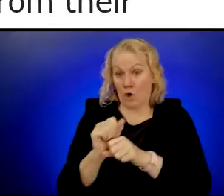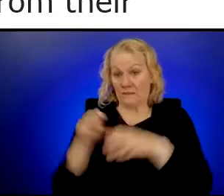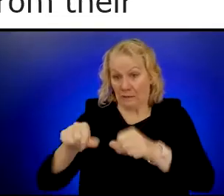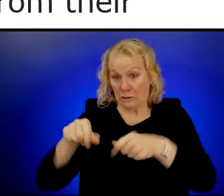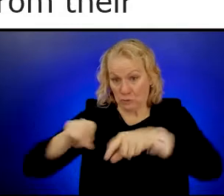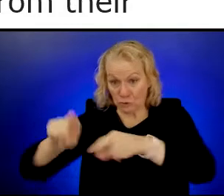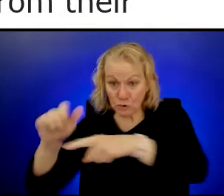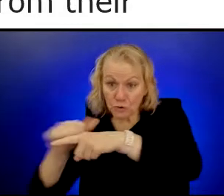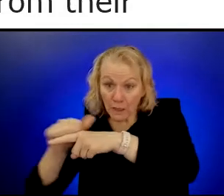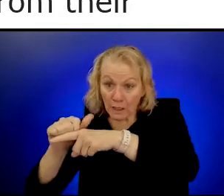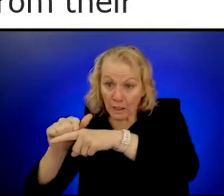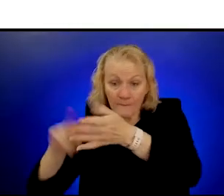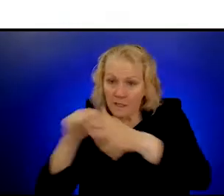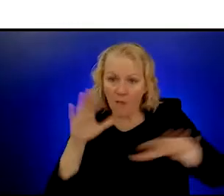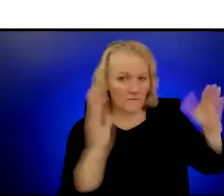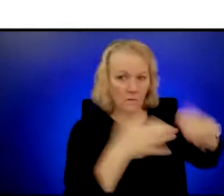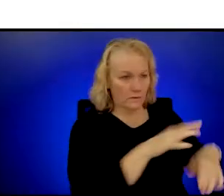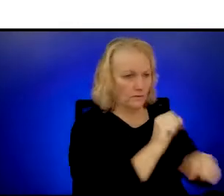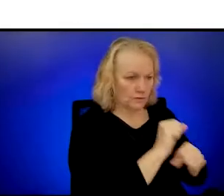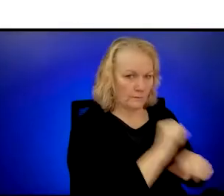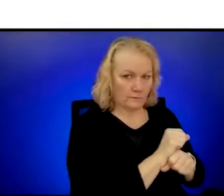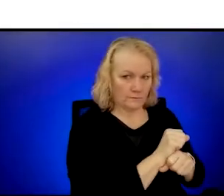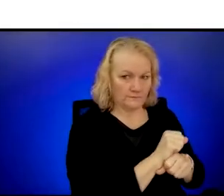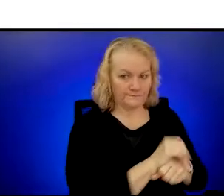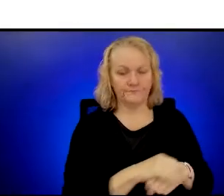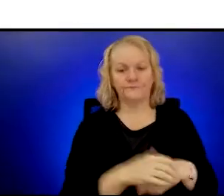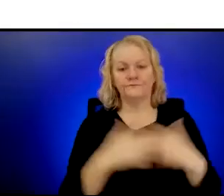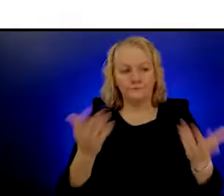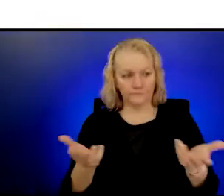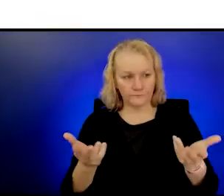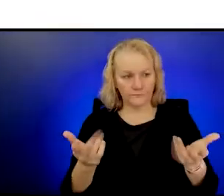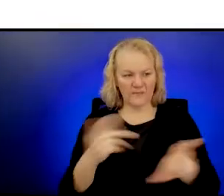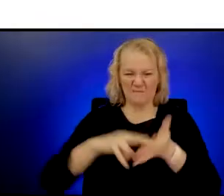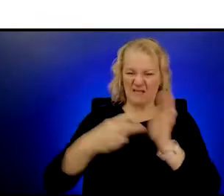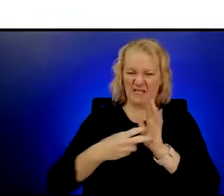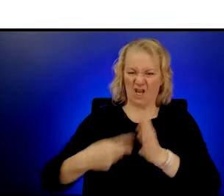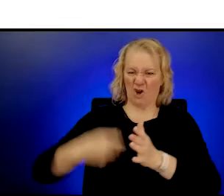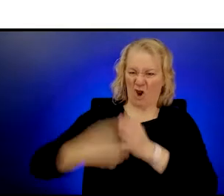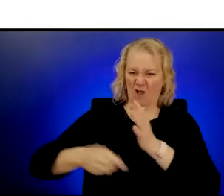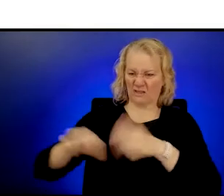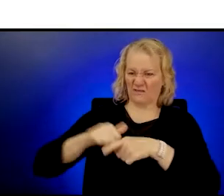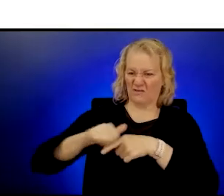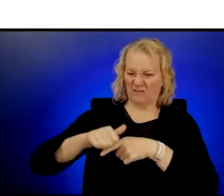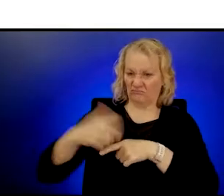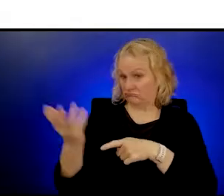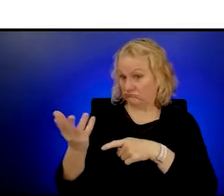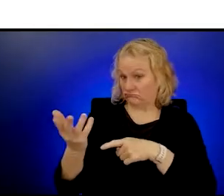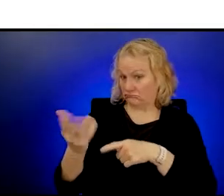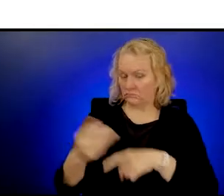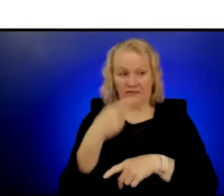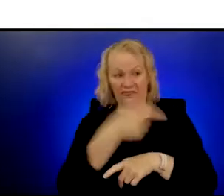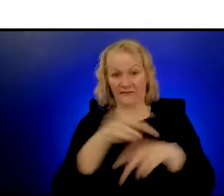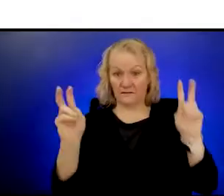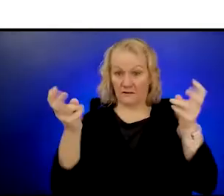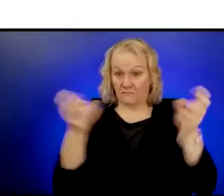is time away from their job. So what's the meaning of cost of training? Cost of training